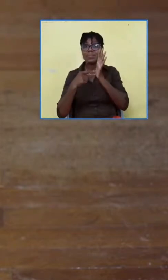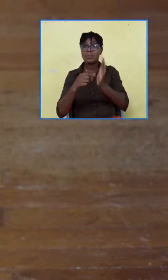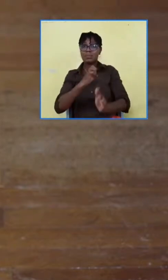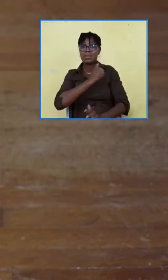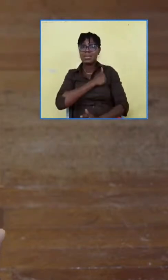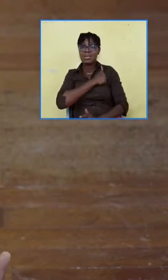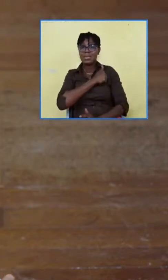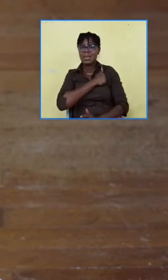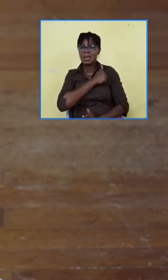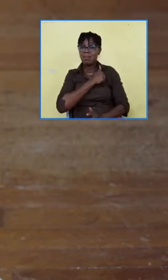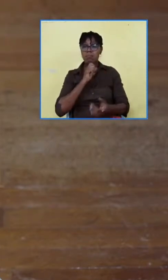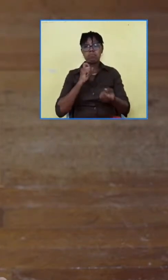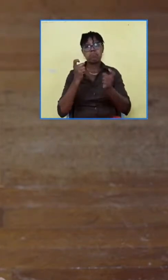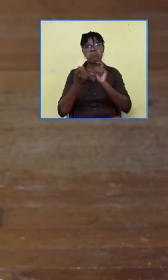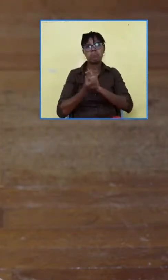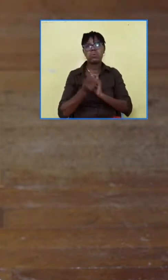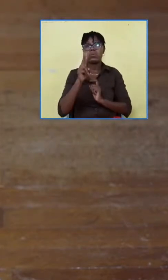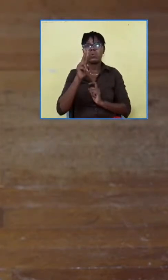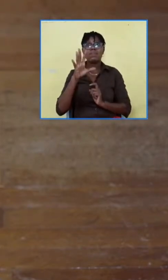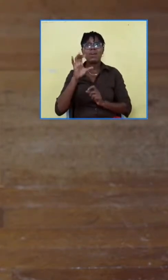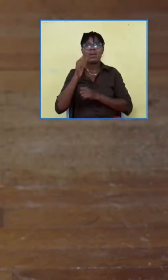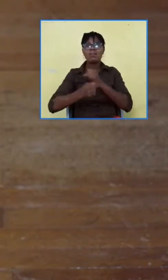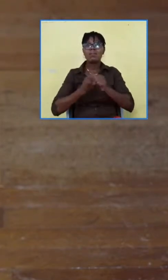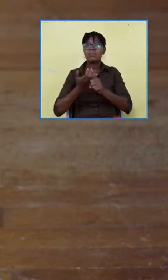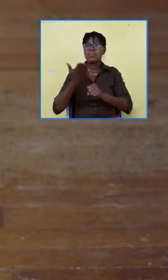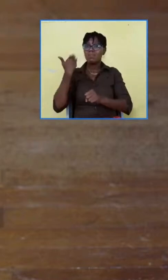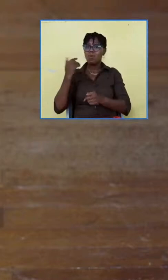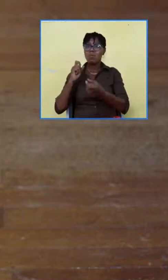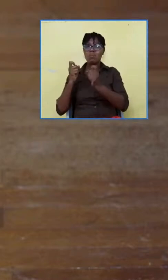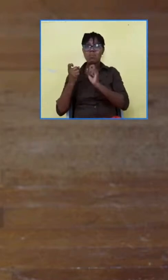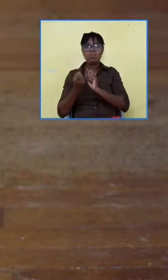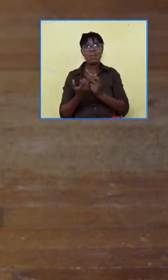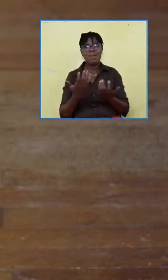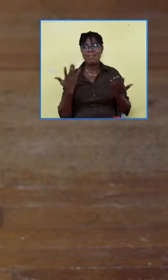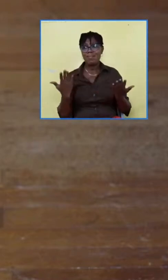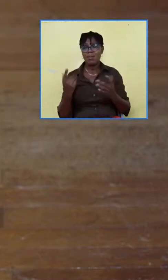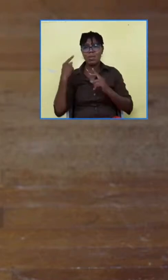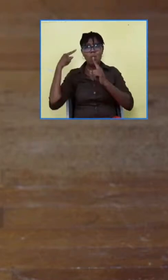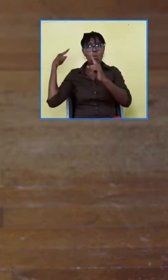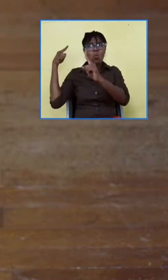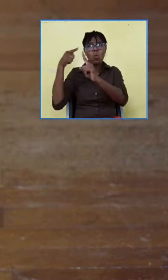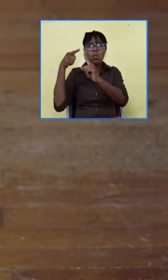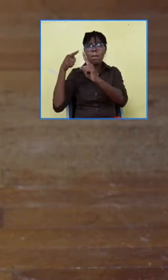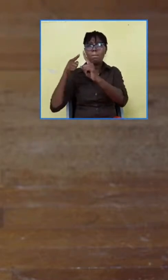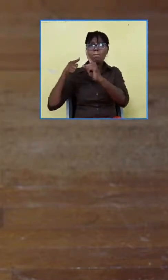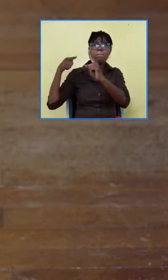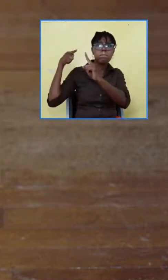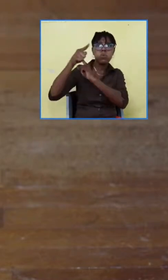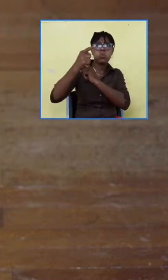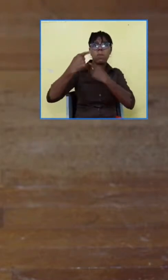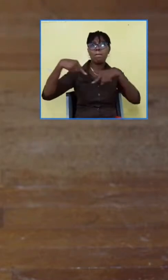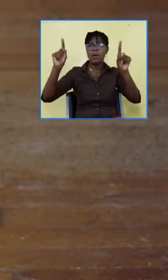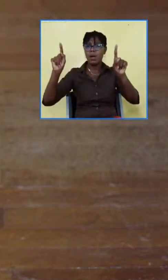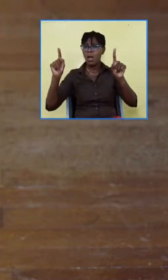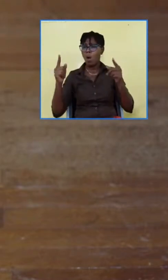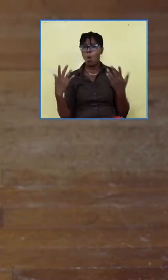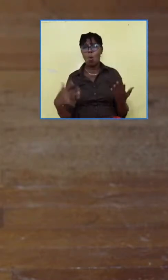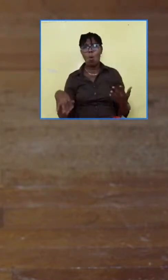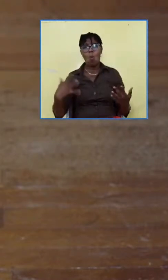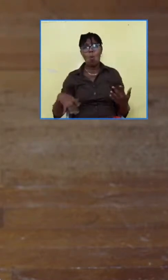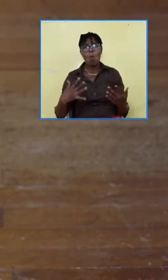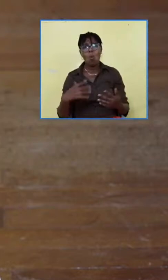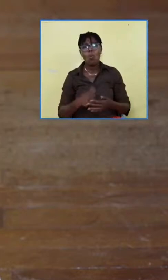some reforms 25 years ago, and they have surpassed their expectations significantly.